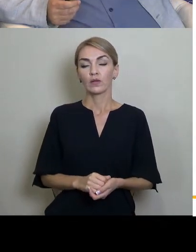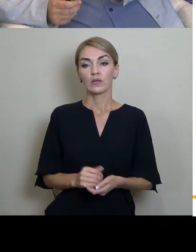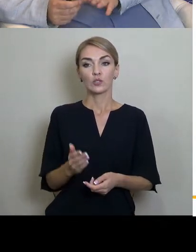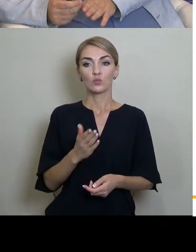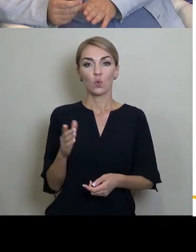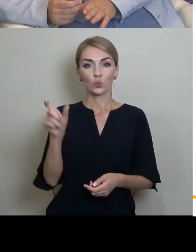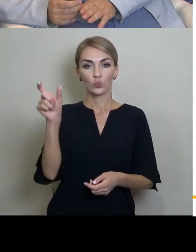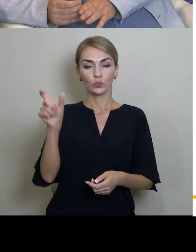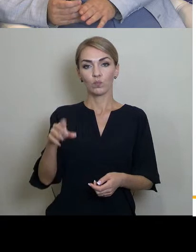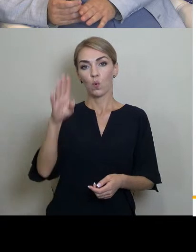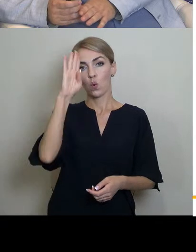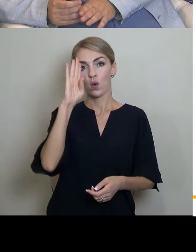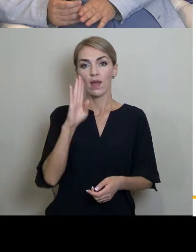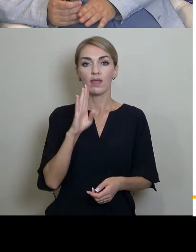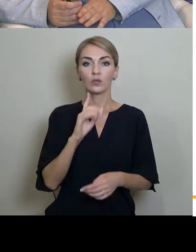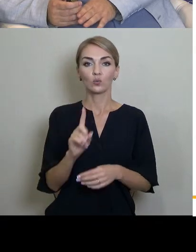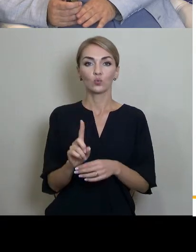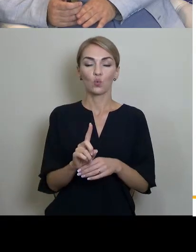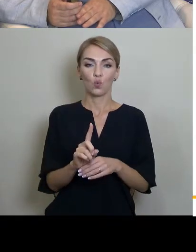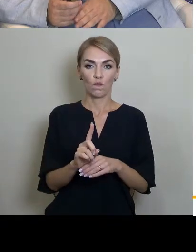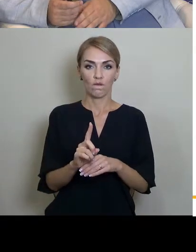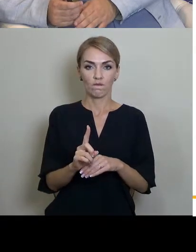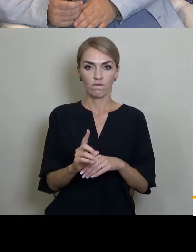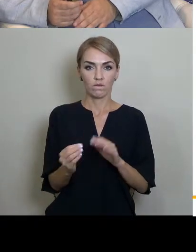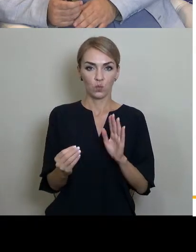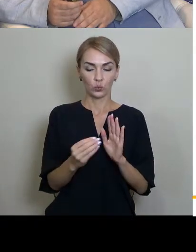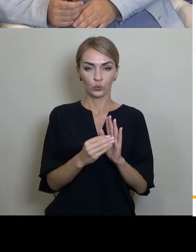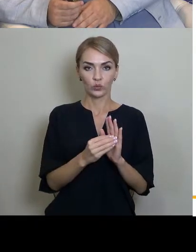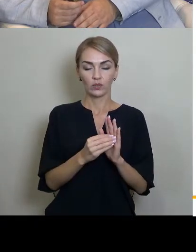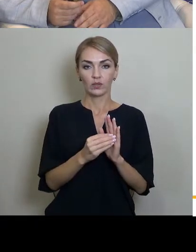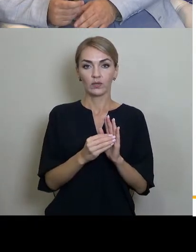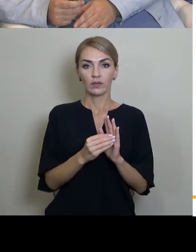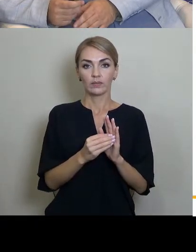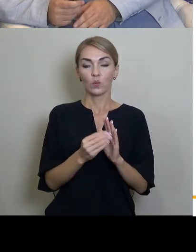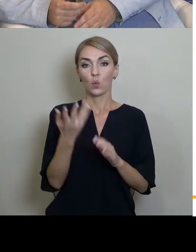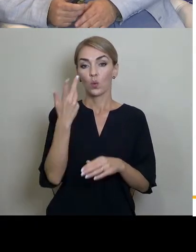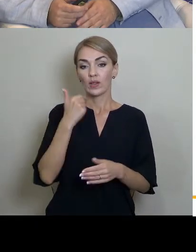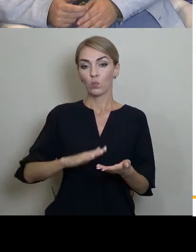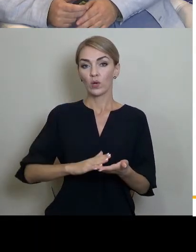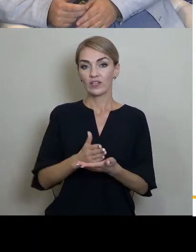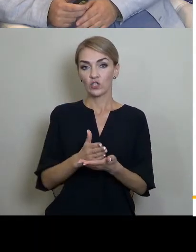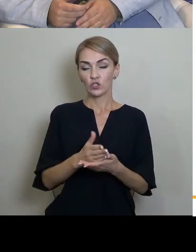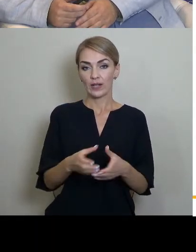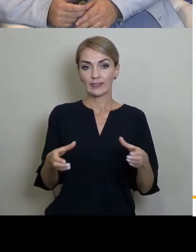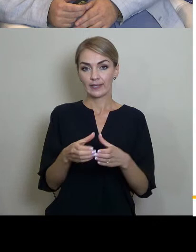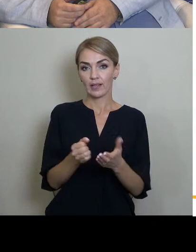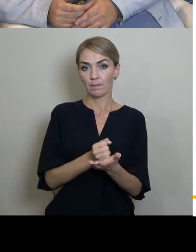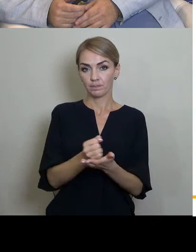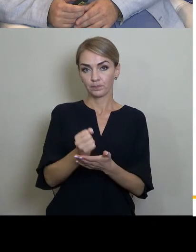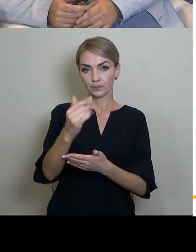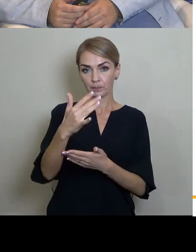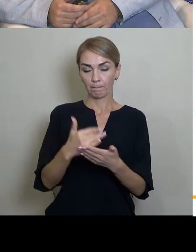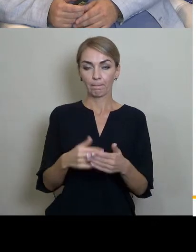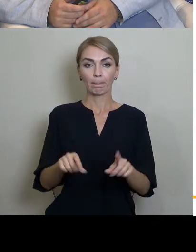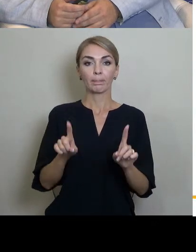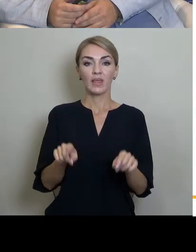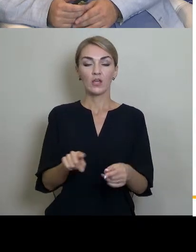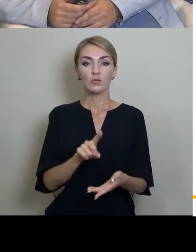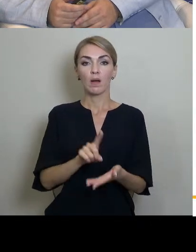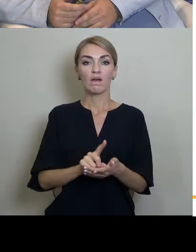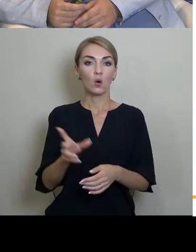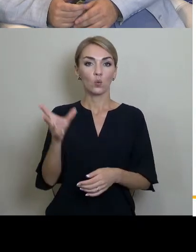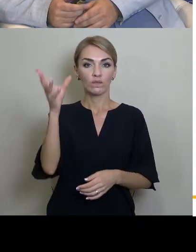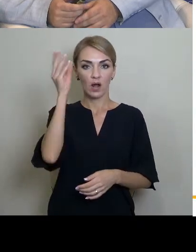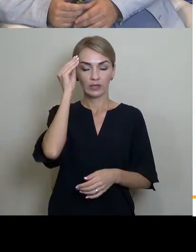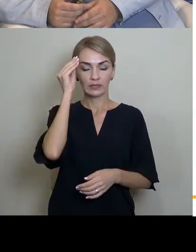candidate. Here we are mentioning the gender quota. We know that the political party nominates the candidates. They